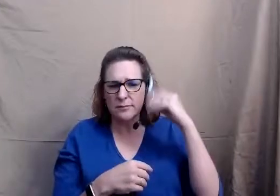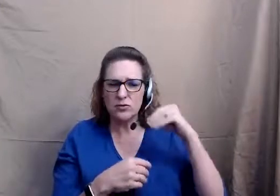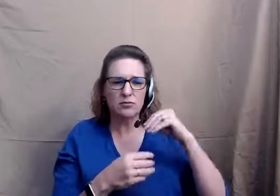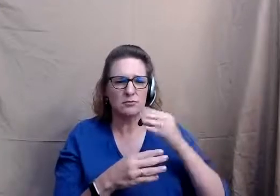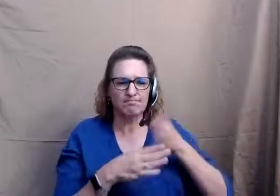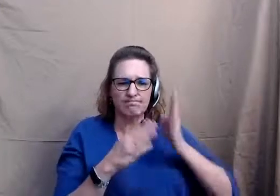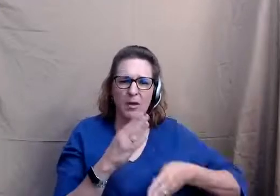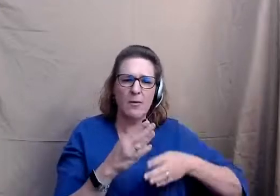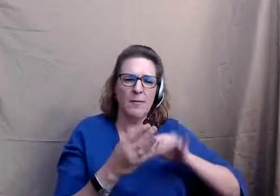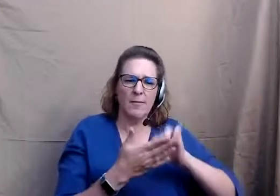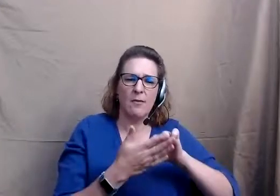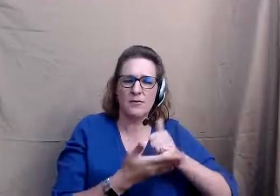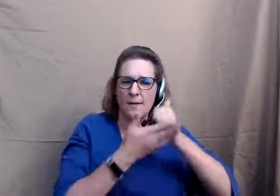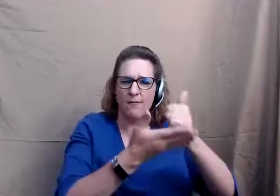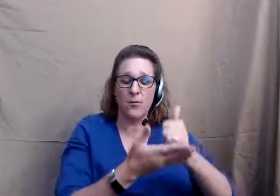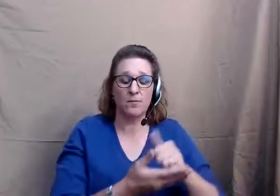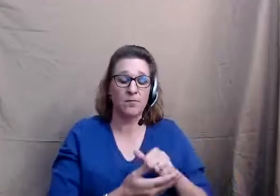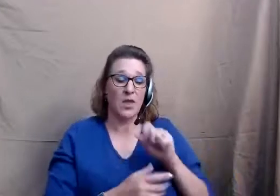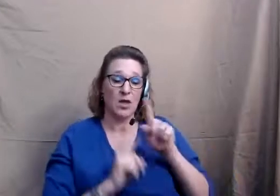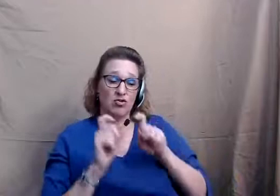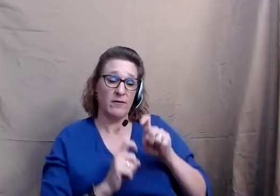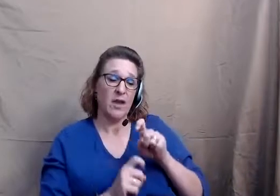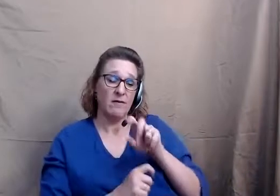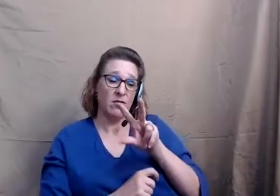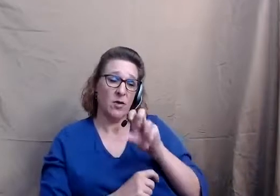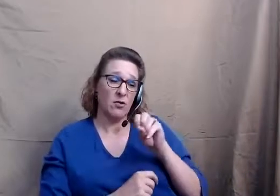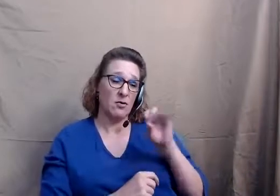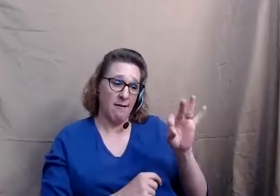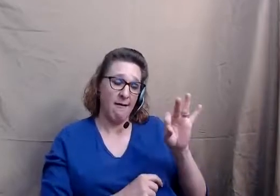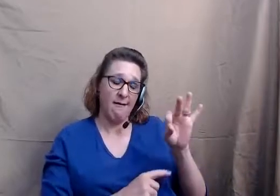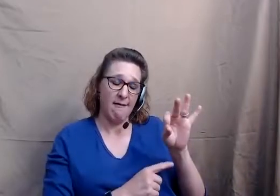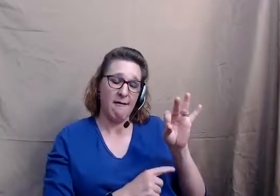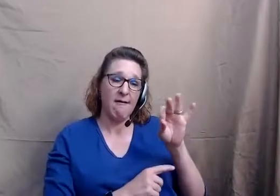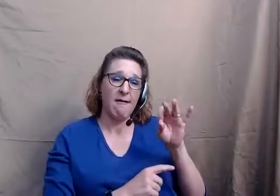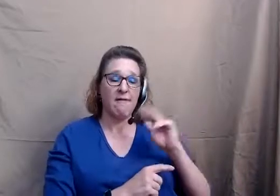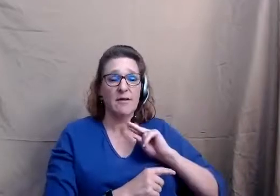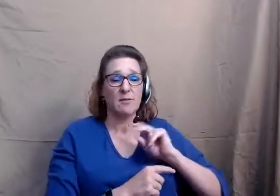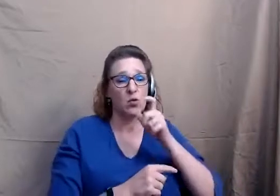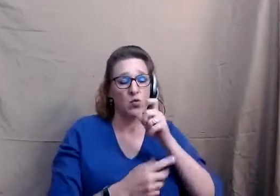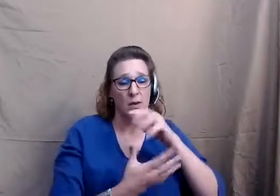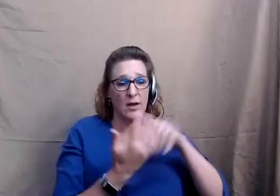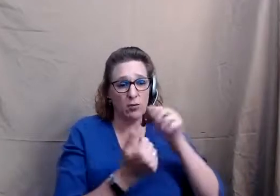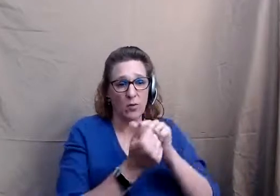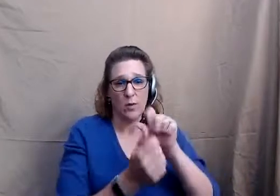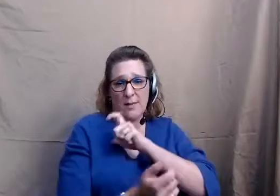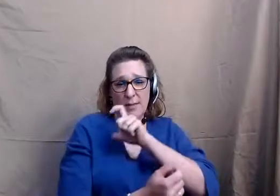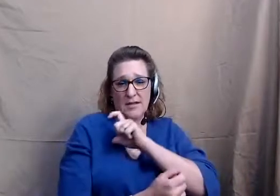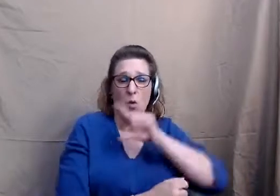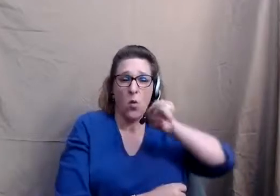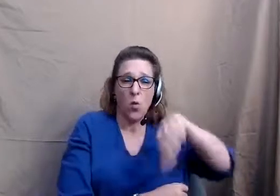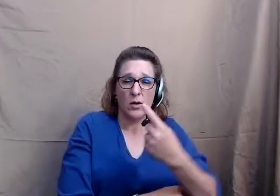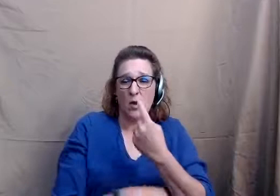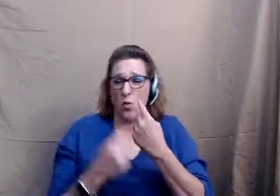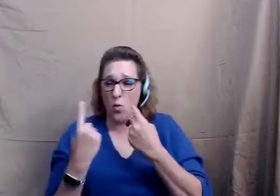Of 309 respondents to a survey by the National Domestic Violence Hotline who had interacted with the police, only 1 in 5